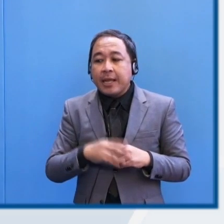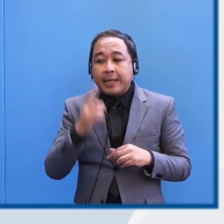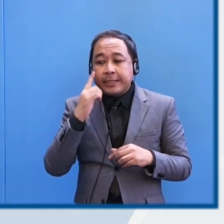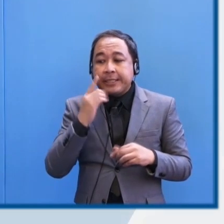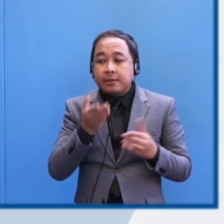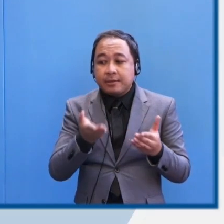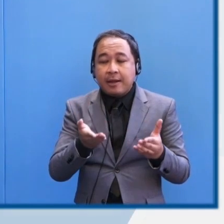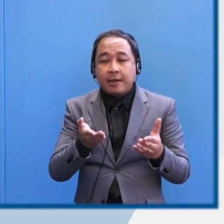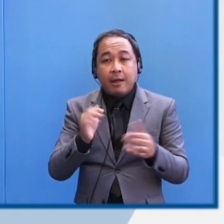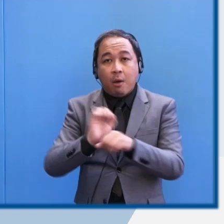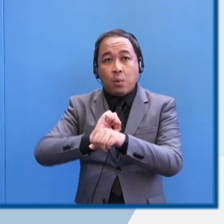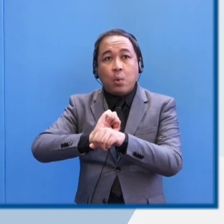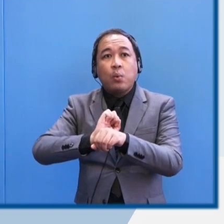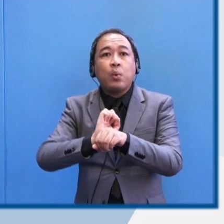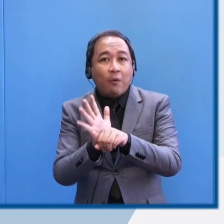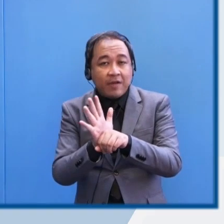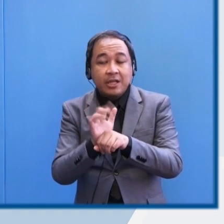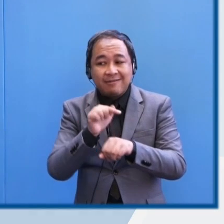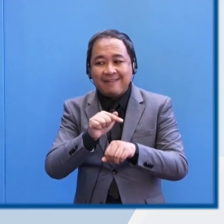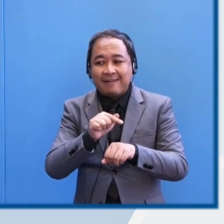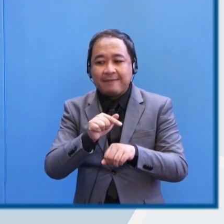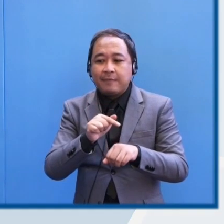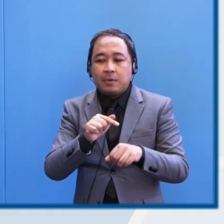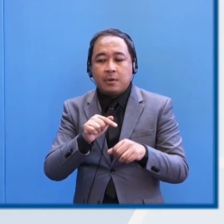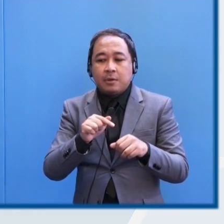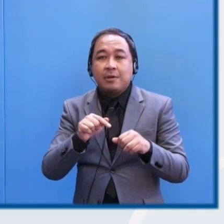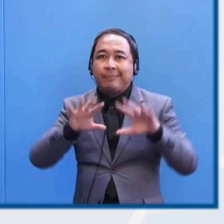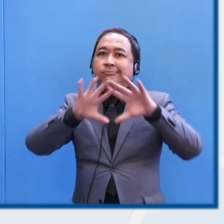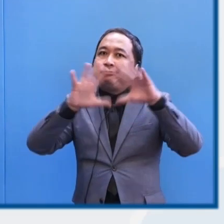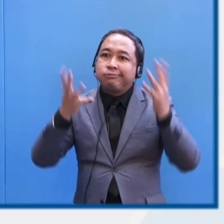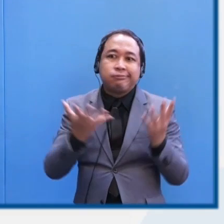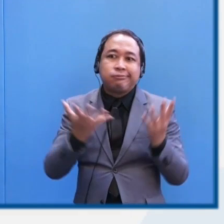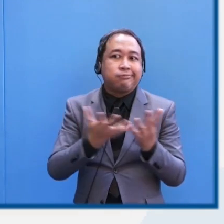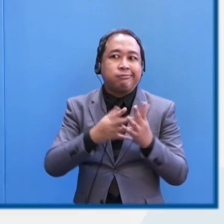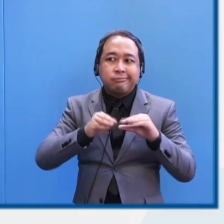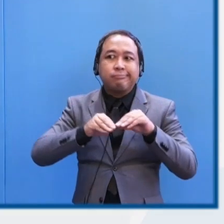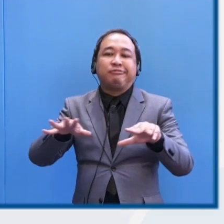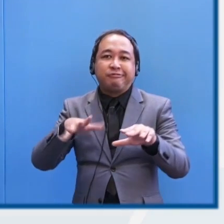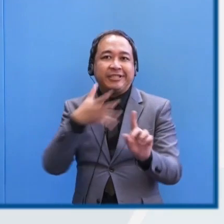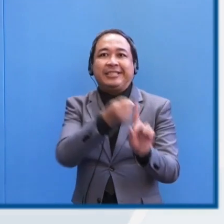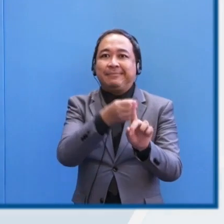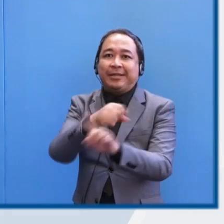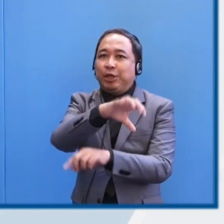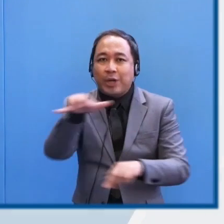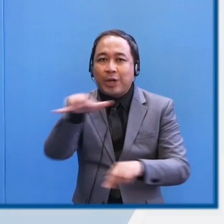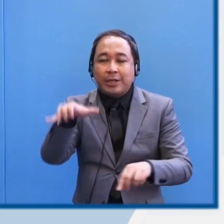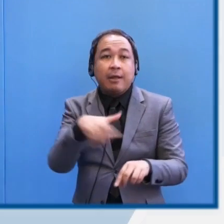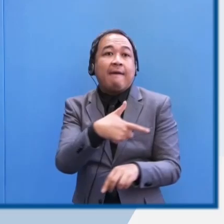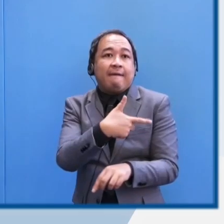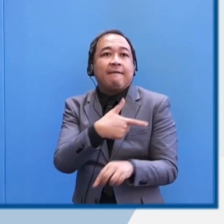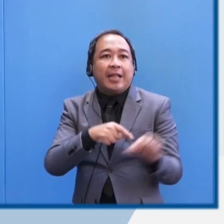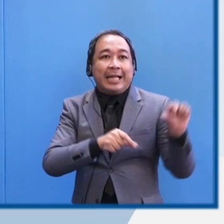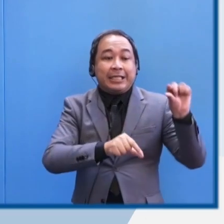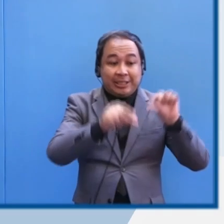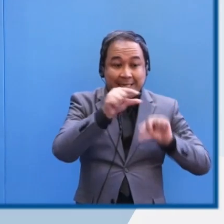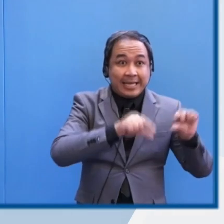a vaccine. Vaccine is too good thing for help and save for life.